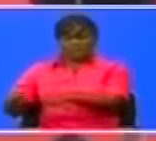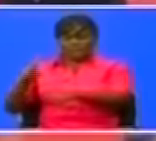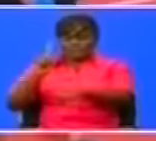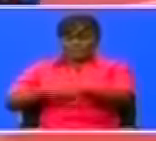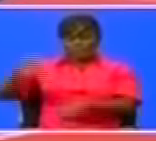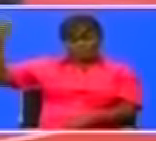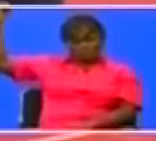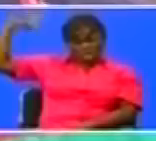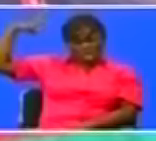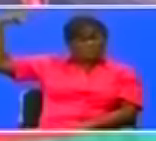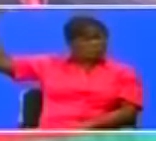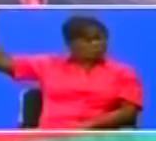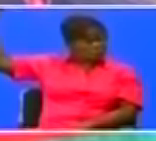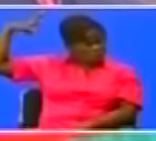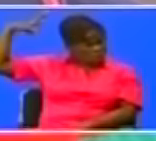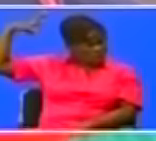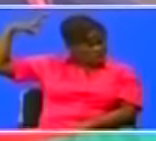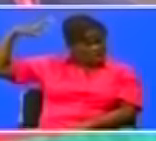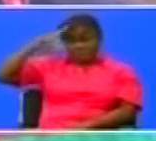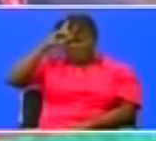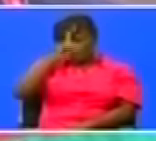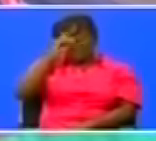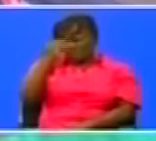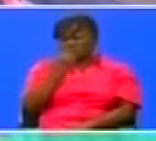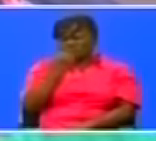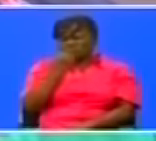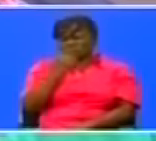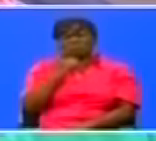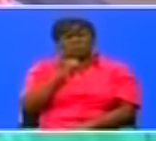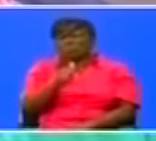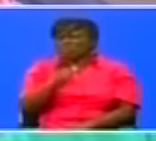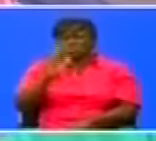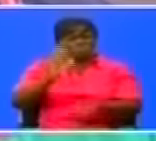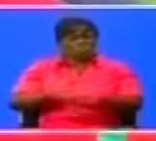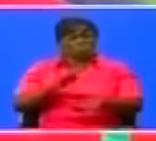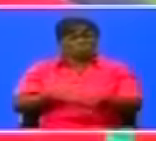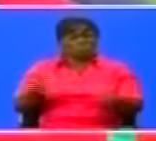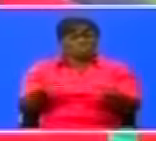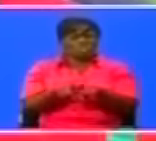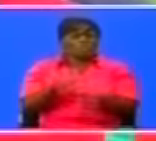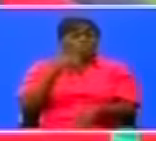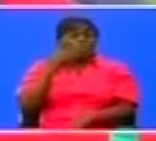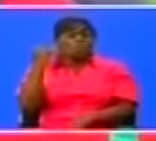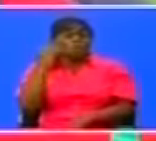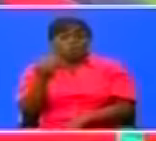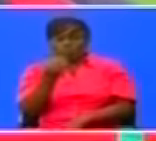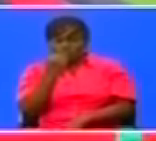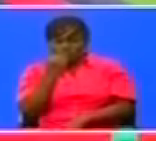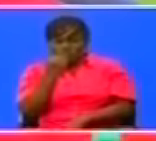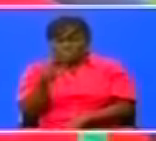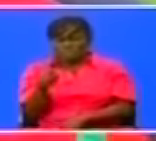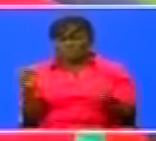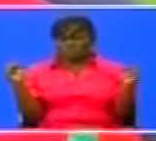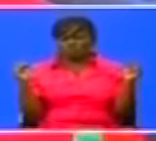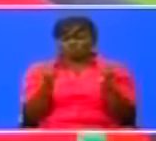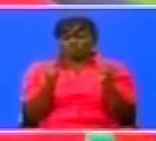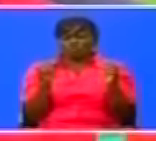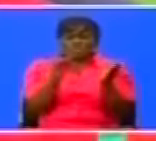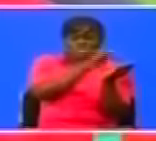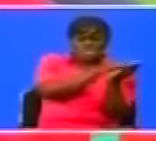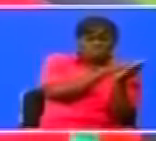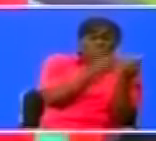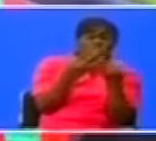sama, jua inakuwa kali sana. Chakula za huku sio kama za kwetu kwa sababu ni chakula zimewekwa kwa fridge, ni chakula